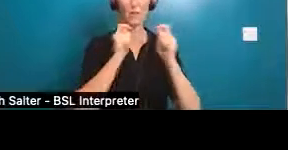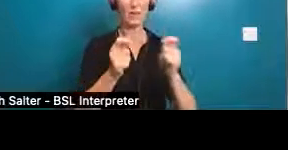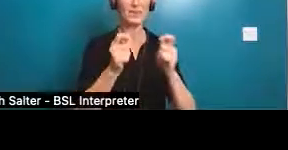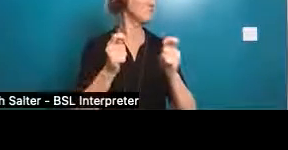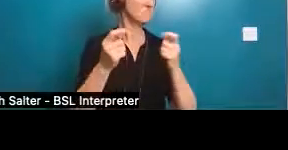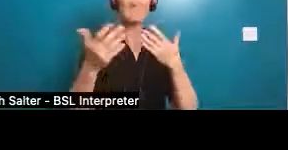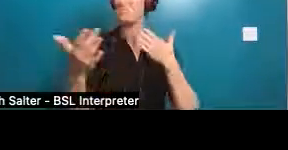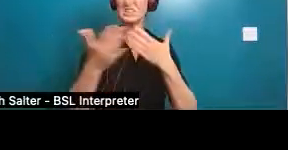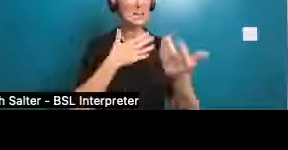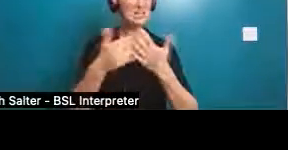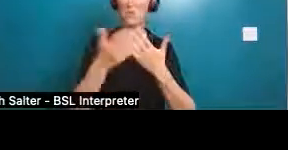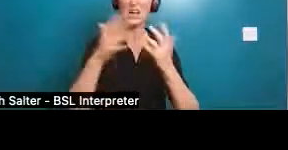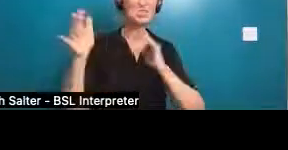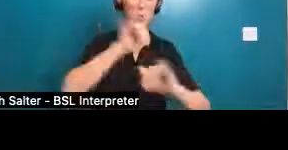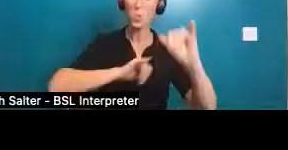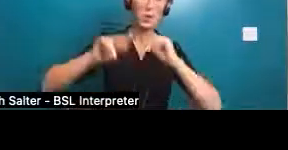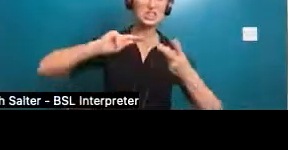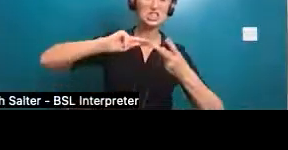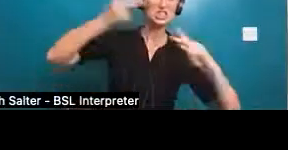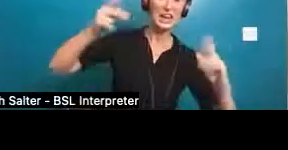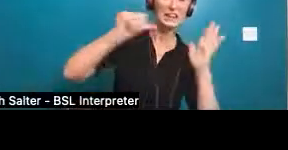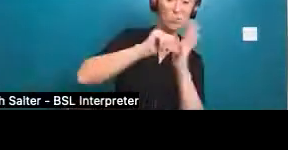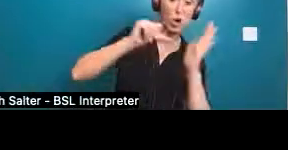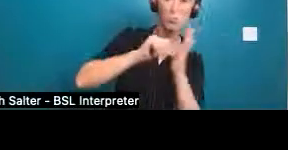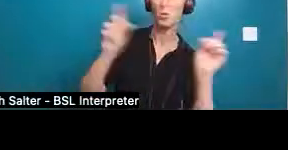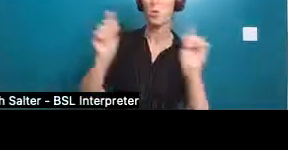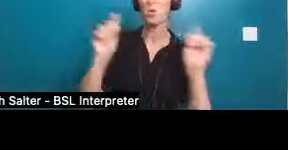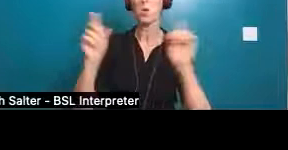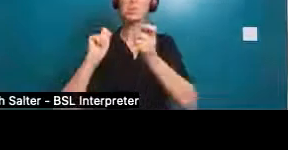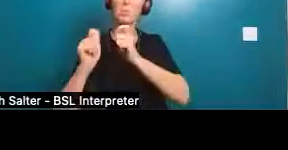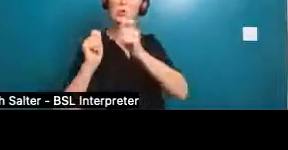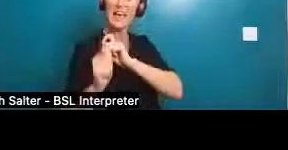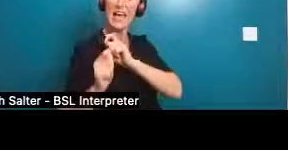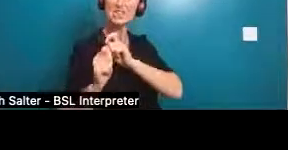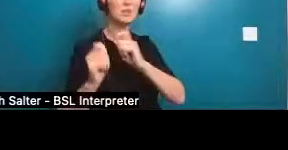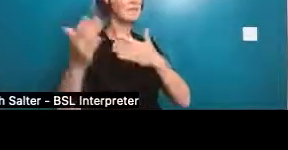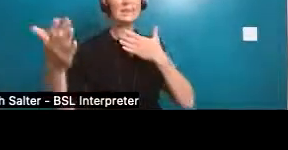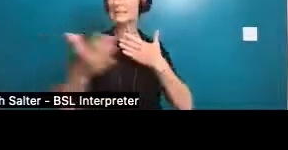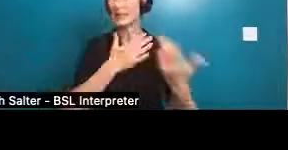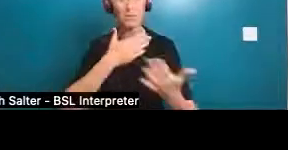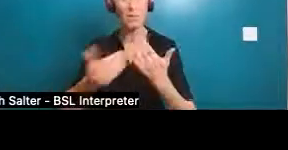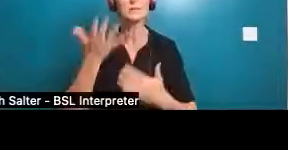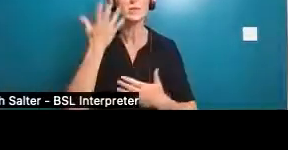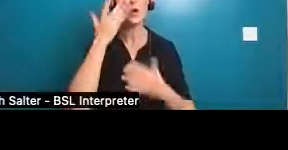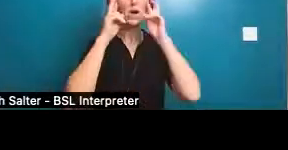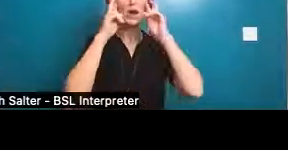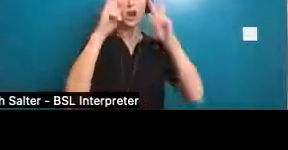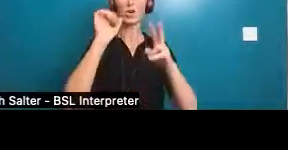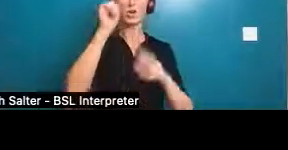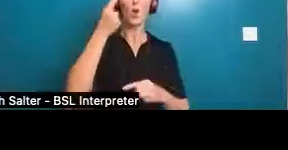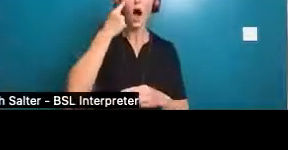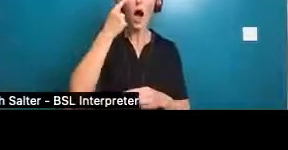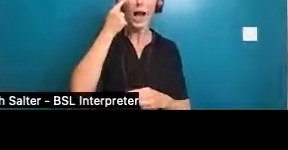what mutation you have. These are based on common disease pathways. When I look at the back of your eyes, you have